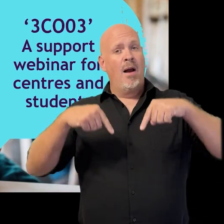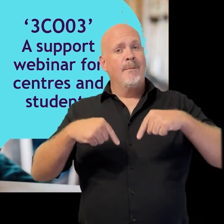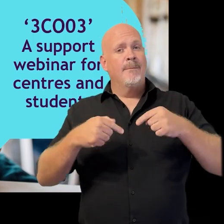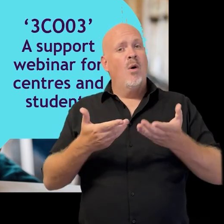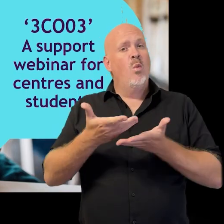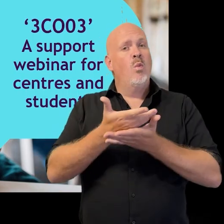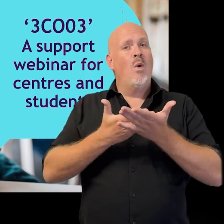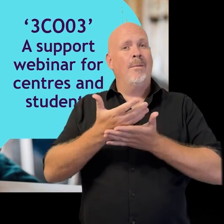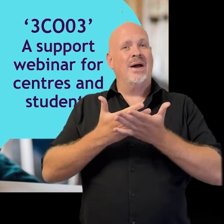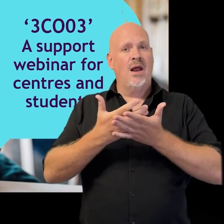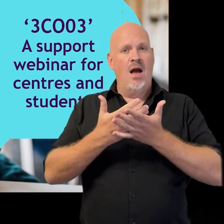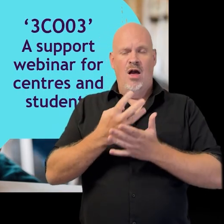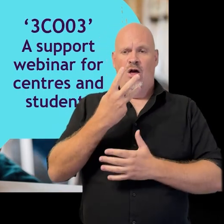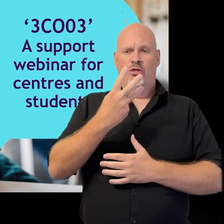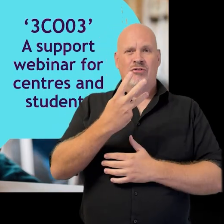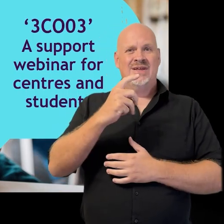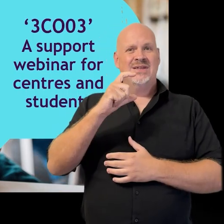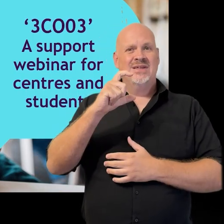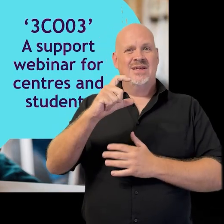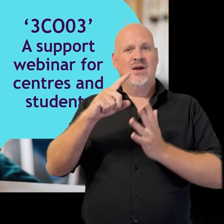Welcome to this webinar